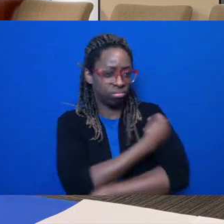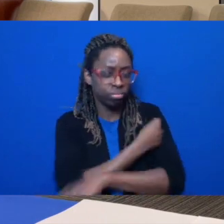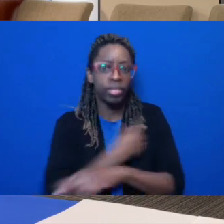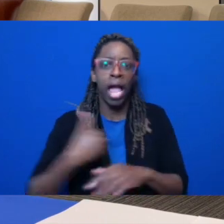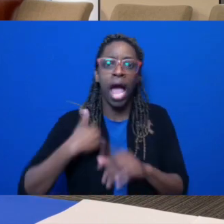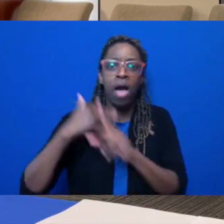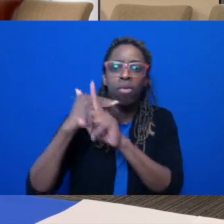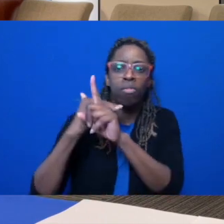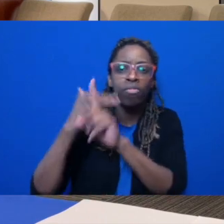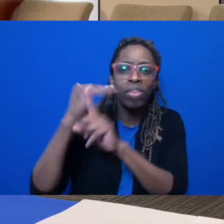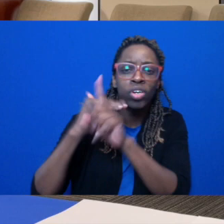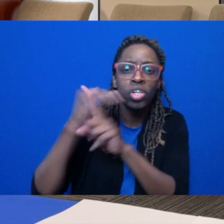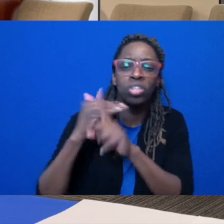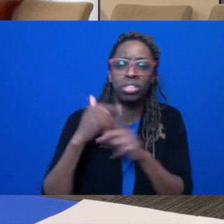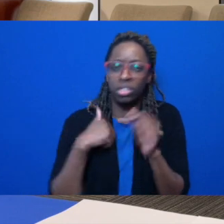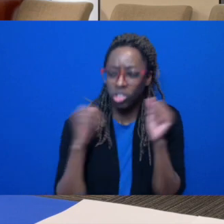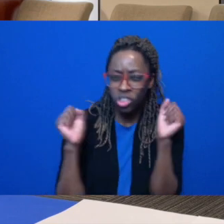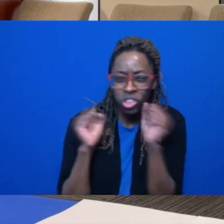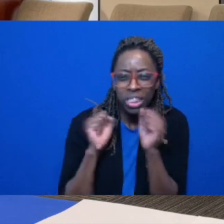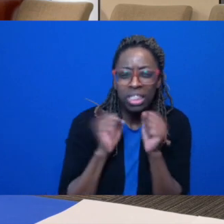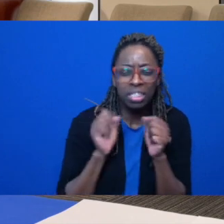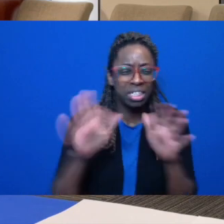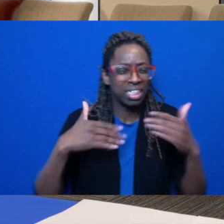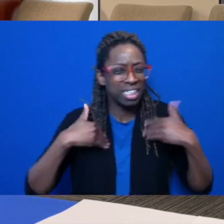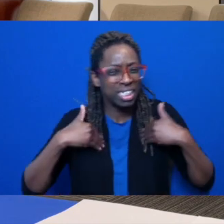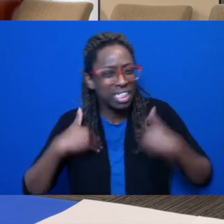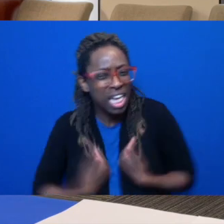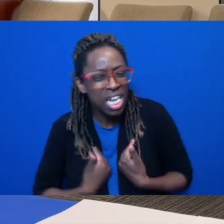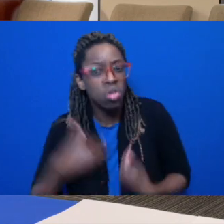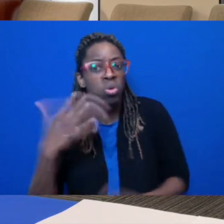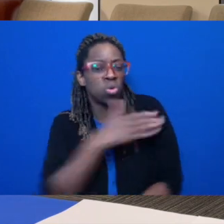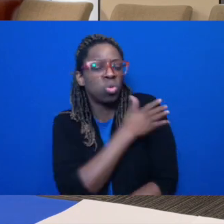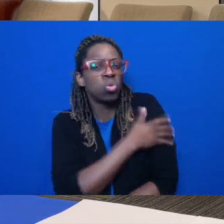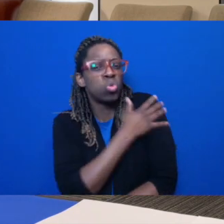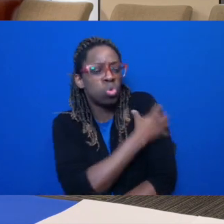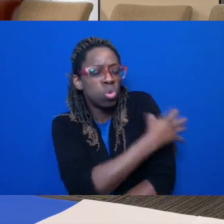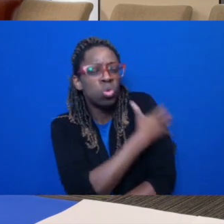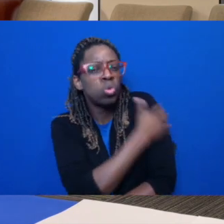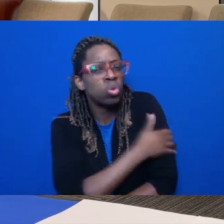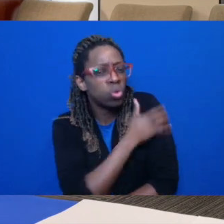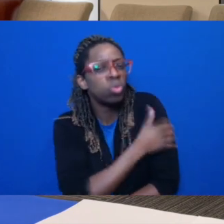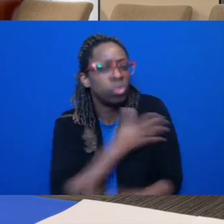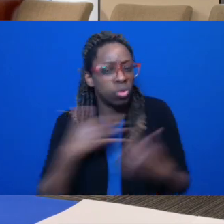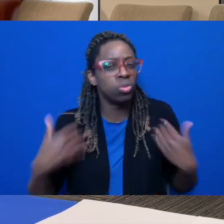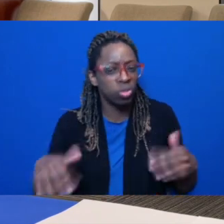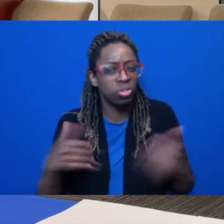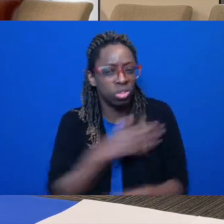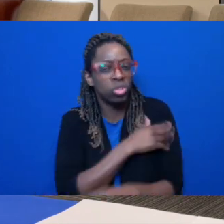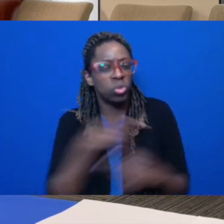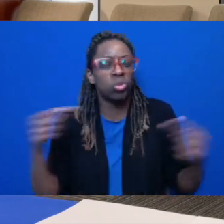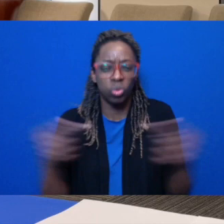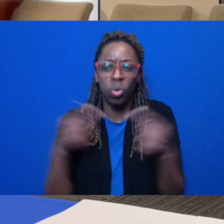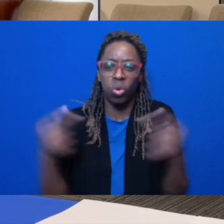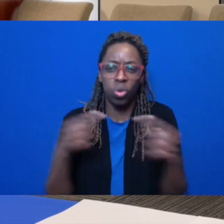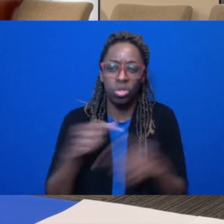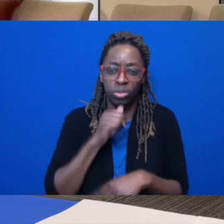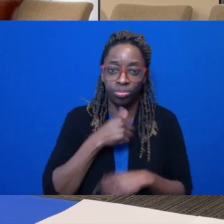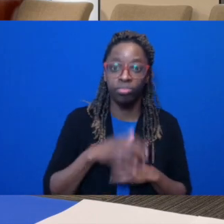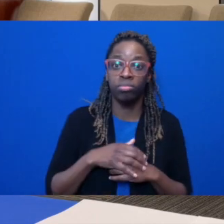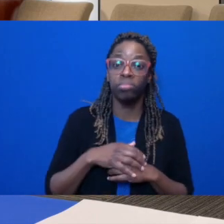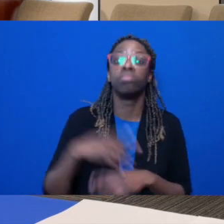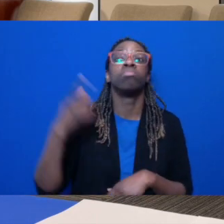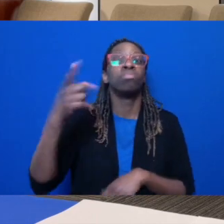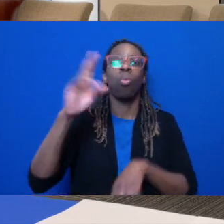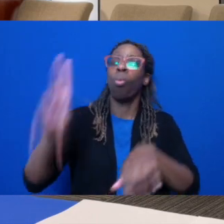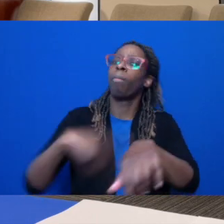and expected. And it actually shows that your immune system is developing those antibodies to fight off the virus should you ever see it. So normal reactions,